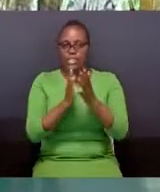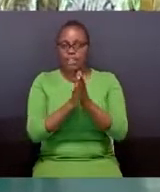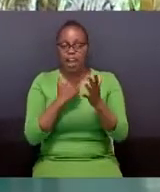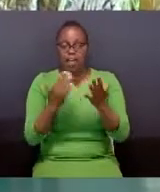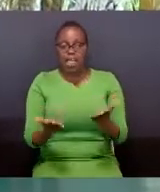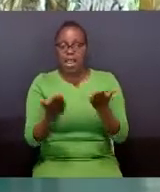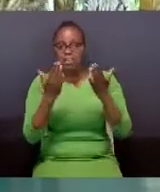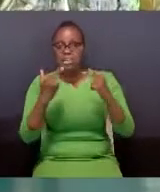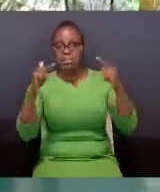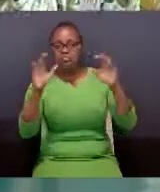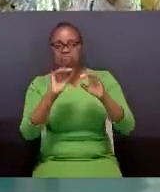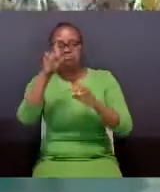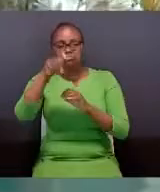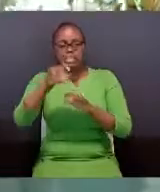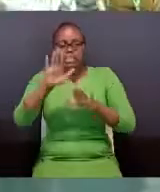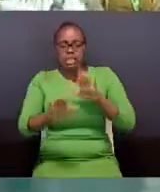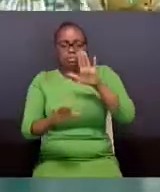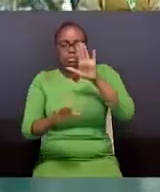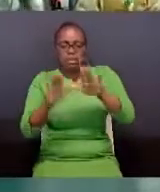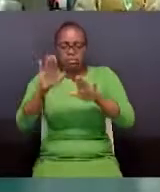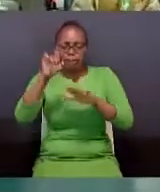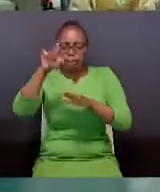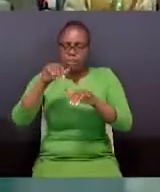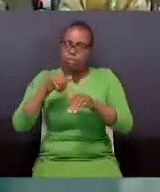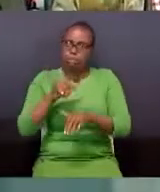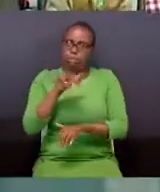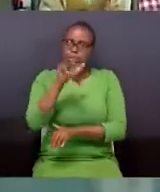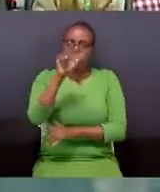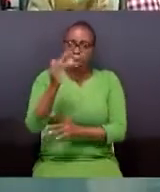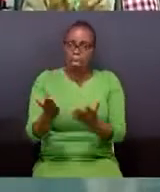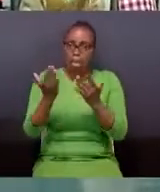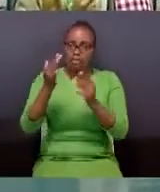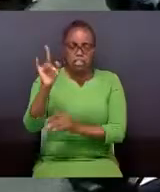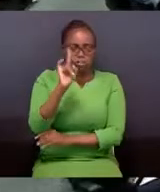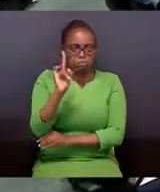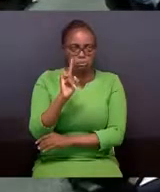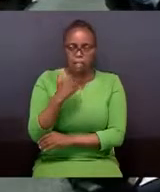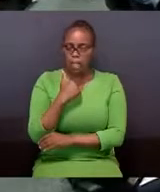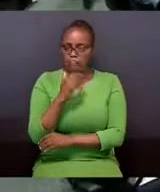success. You have to take the stairs.